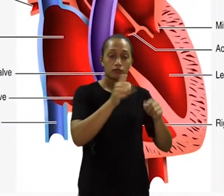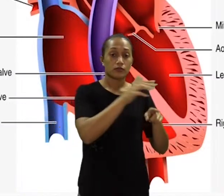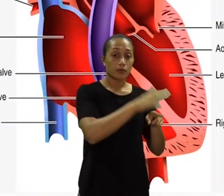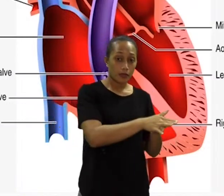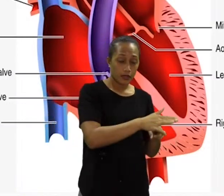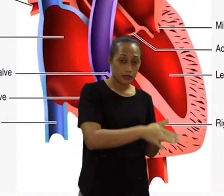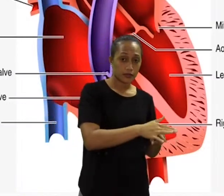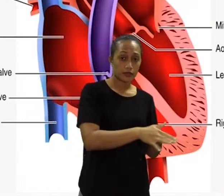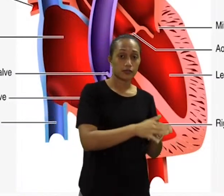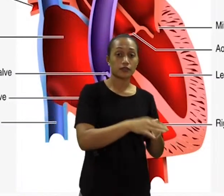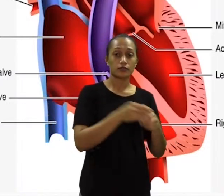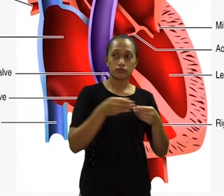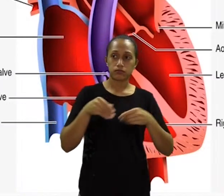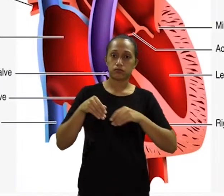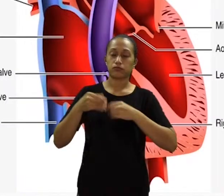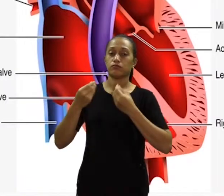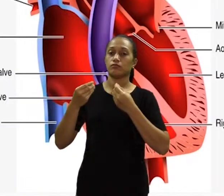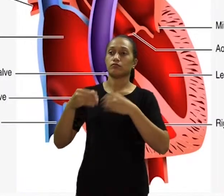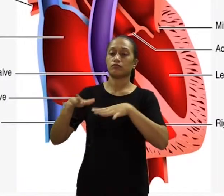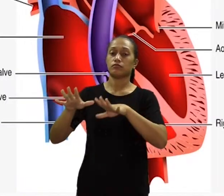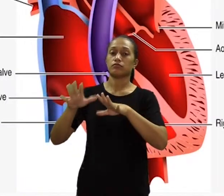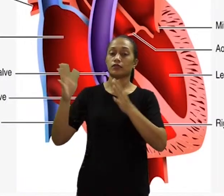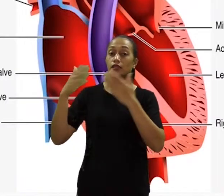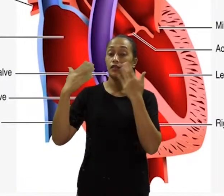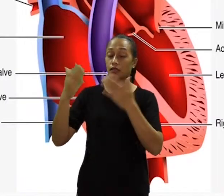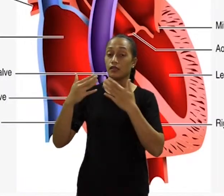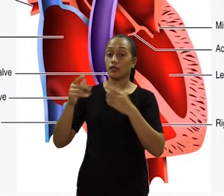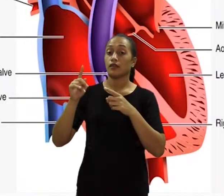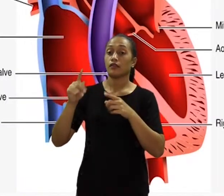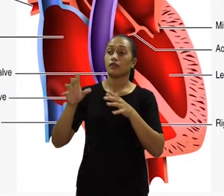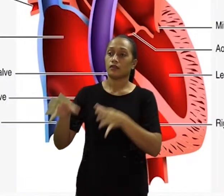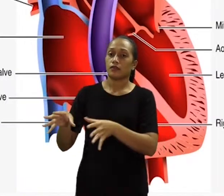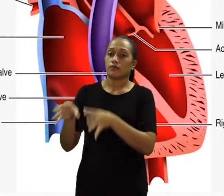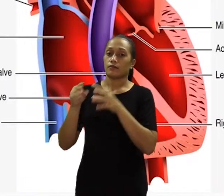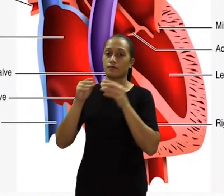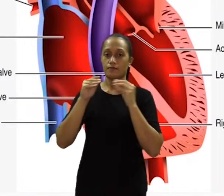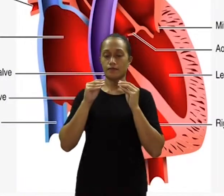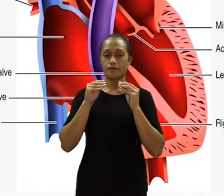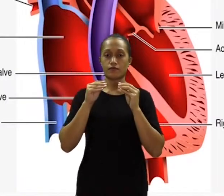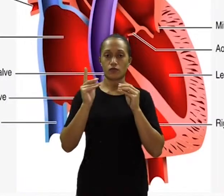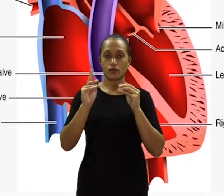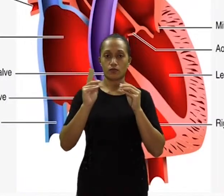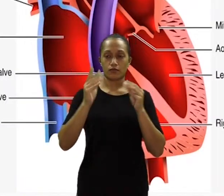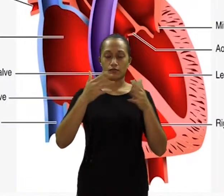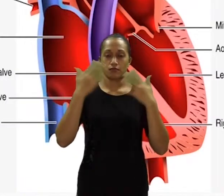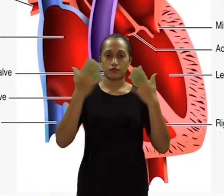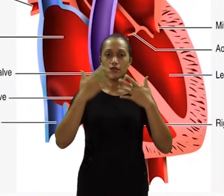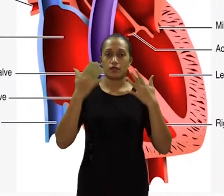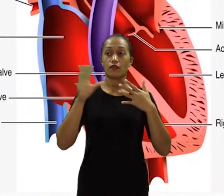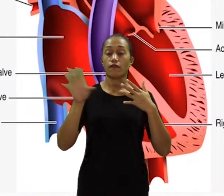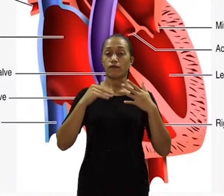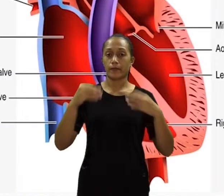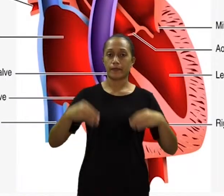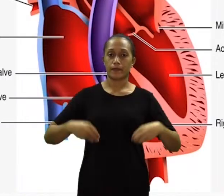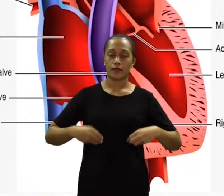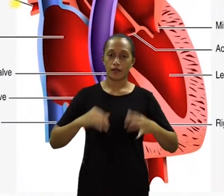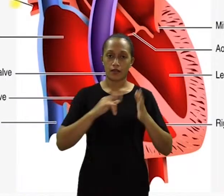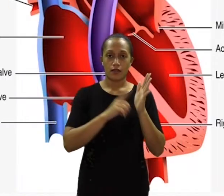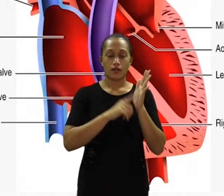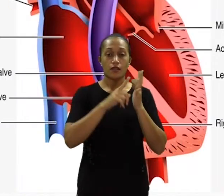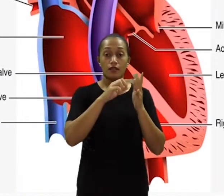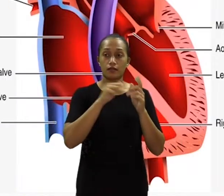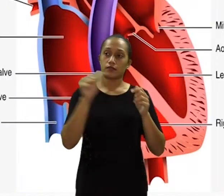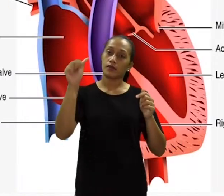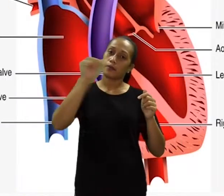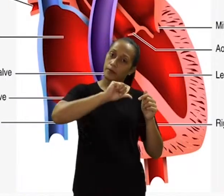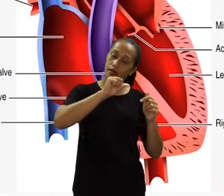blood releases the carbon dioxide and absorb the oxygen from the lungs, and then